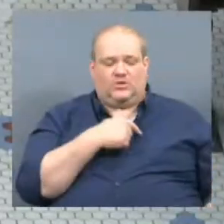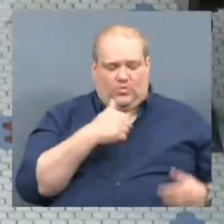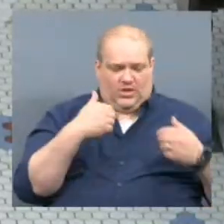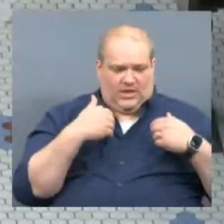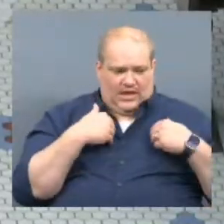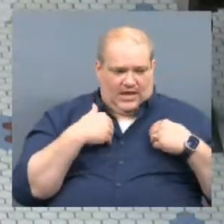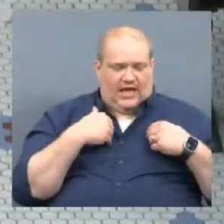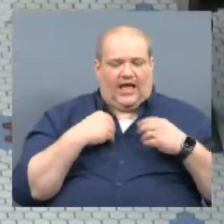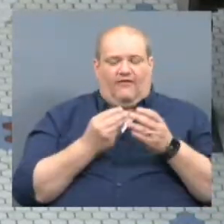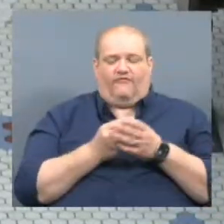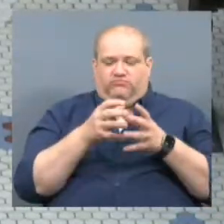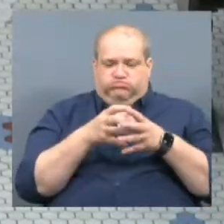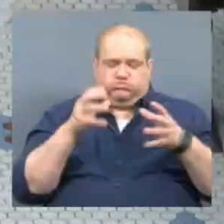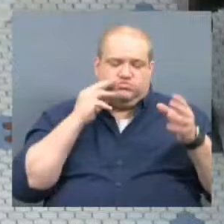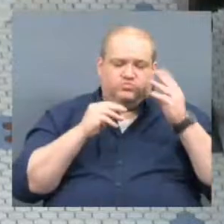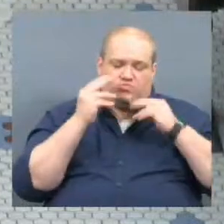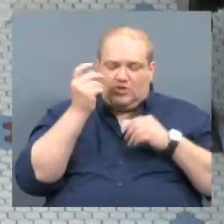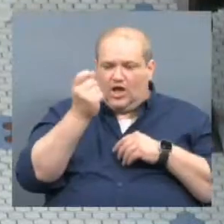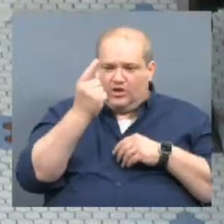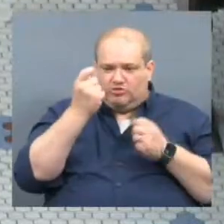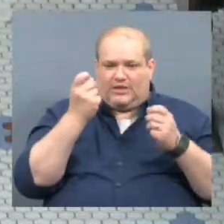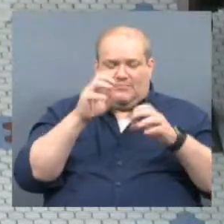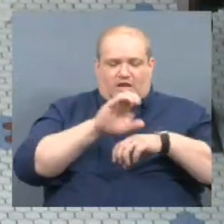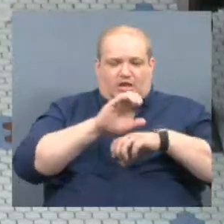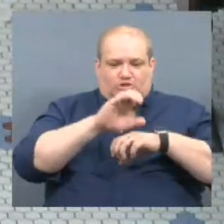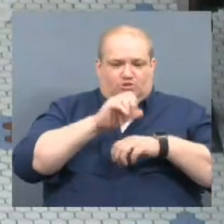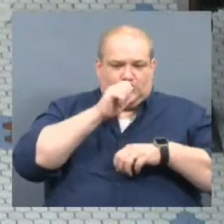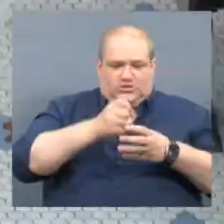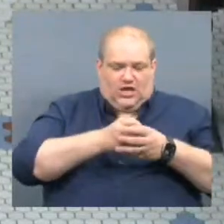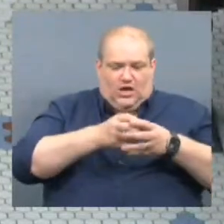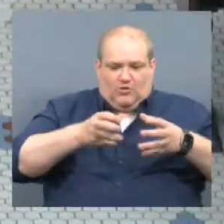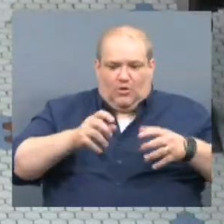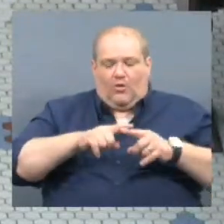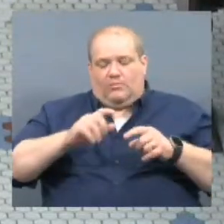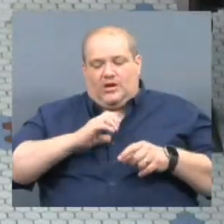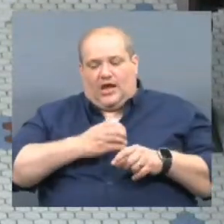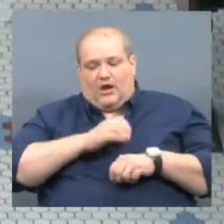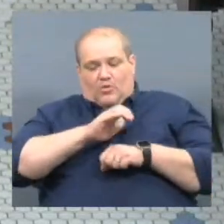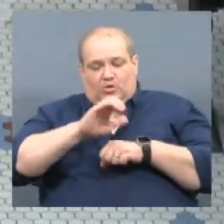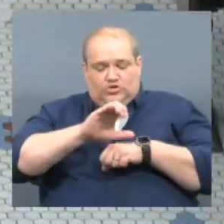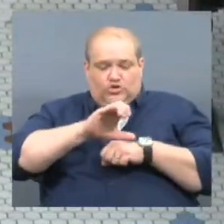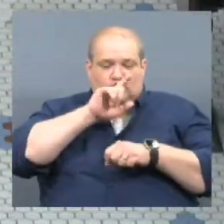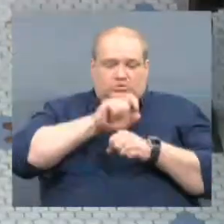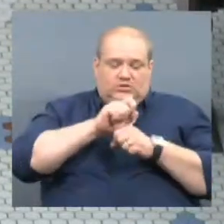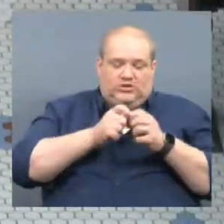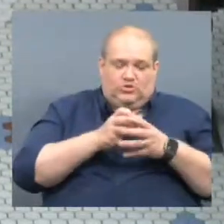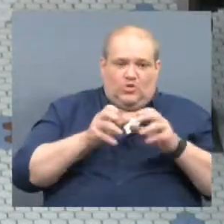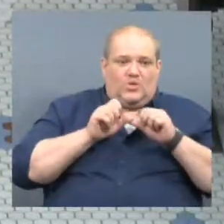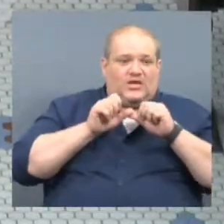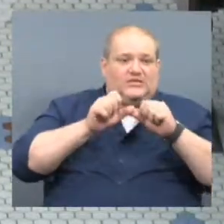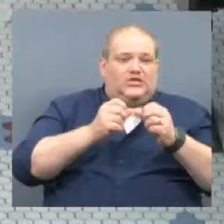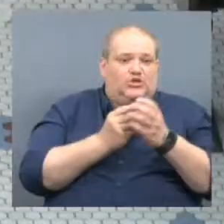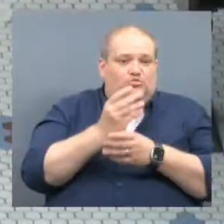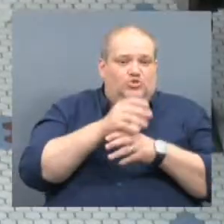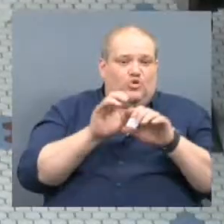have experienced growth. We understand that there are a lot of churches that are not growing, but ours is not one of them. We have continued to grow, as far as I understand, since